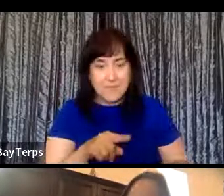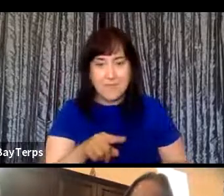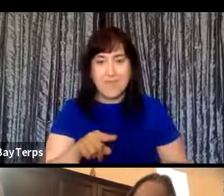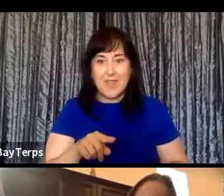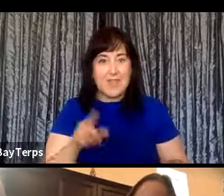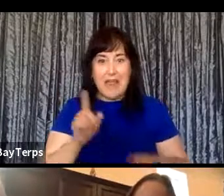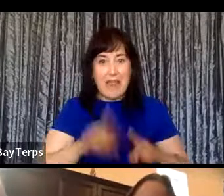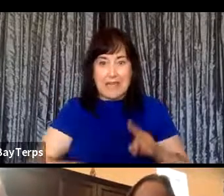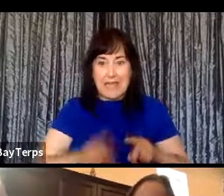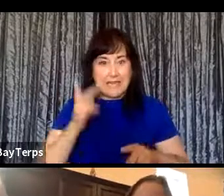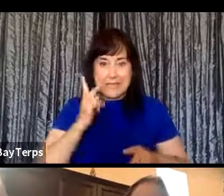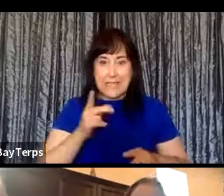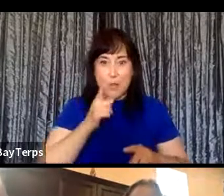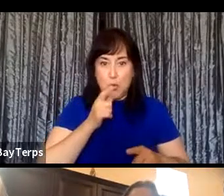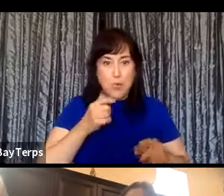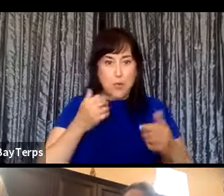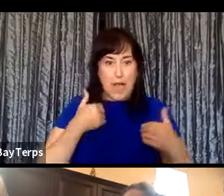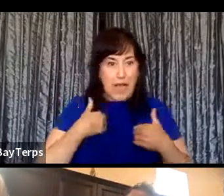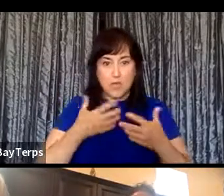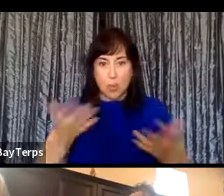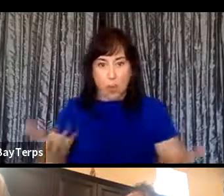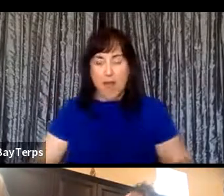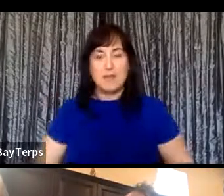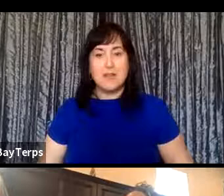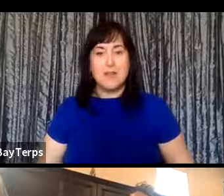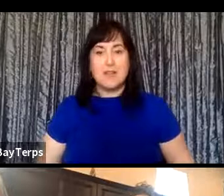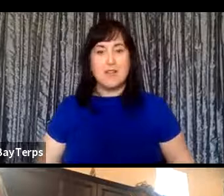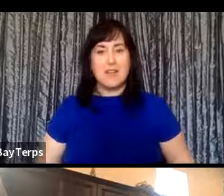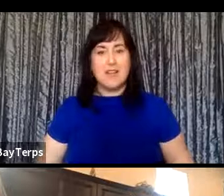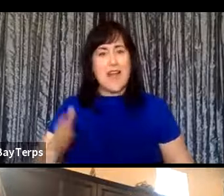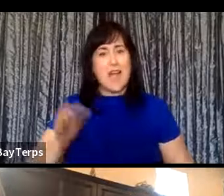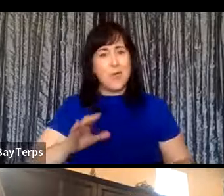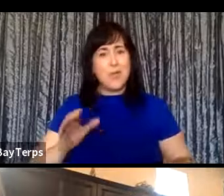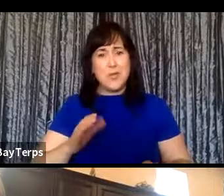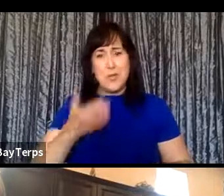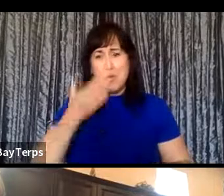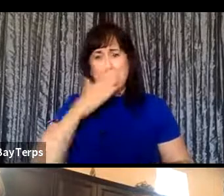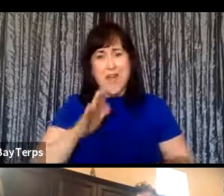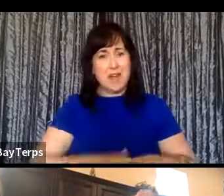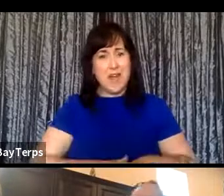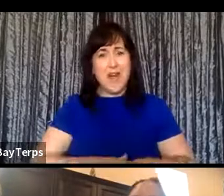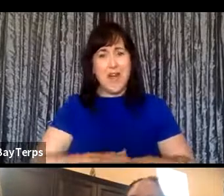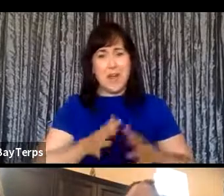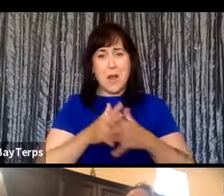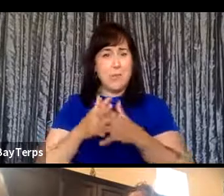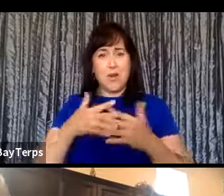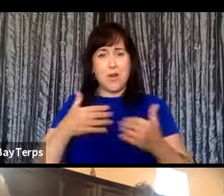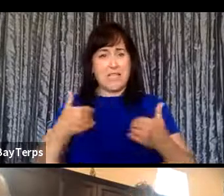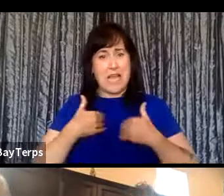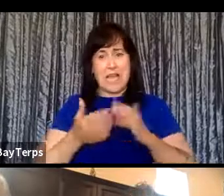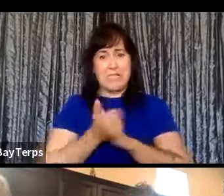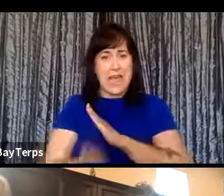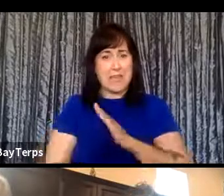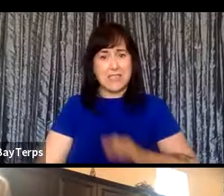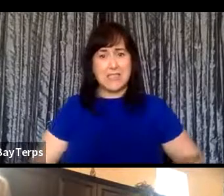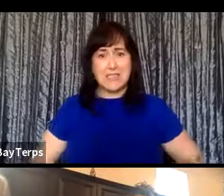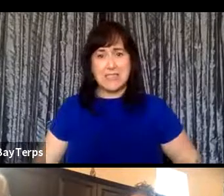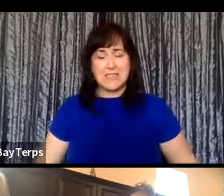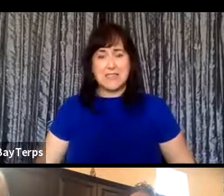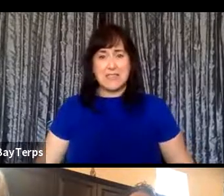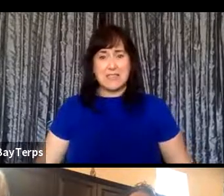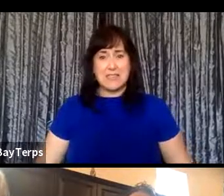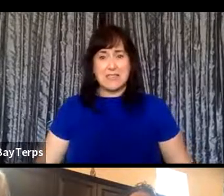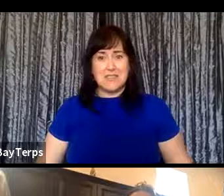being able to tell who is who. Okay, I would do really badly on America's Got Talent. I can tell already. You know what I mean? Magic trick. Oh